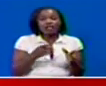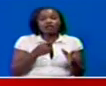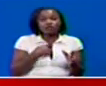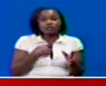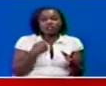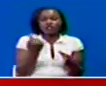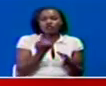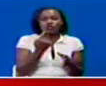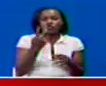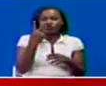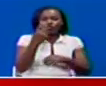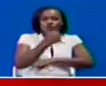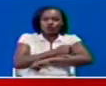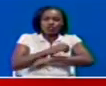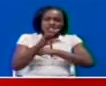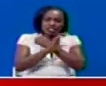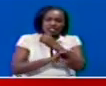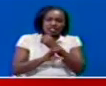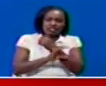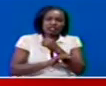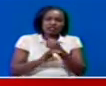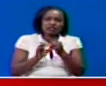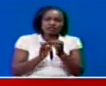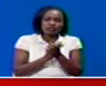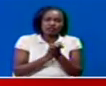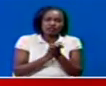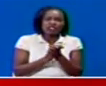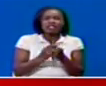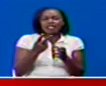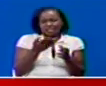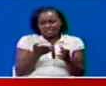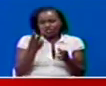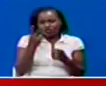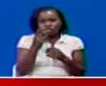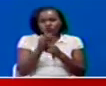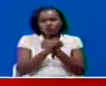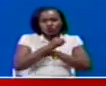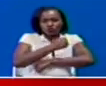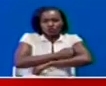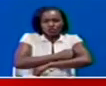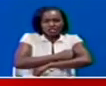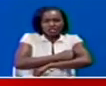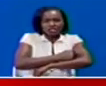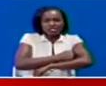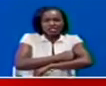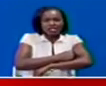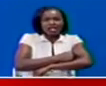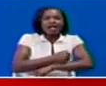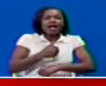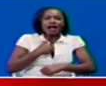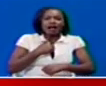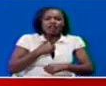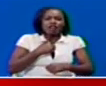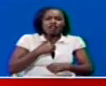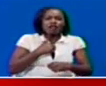out two schools in the country. These two schools have stood out for one